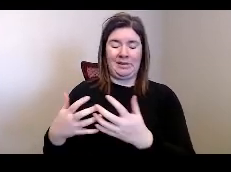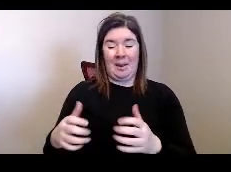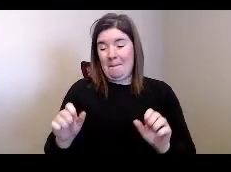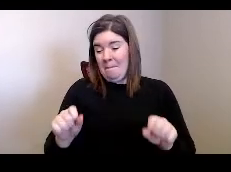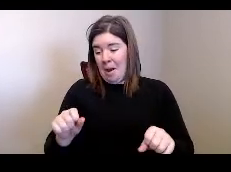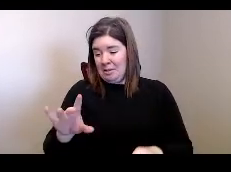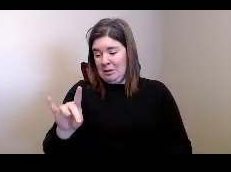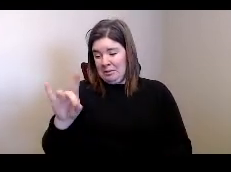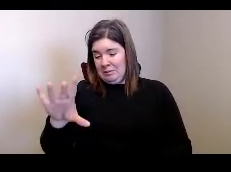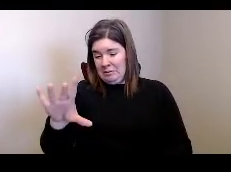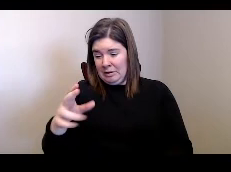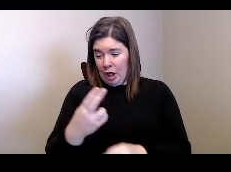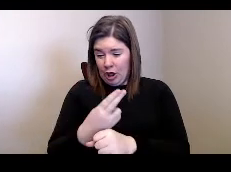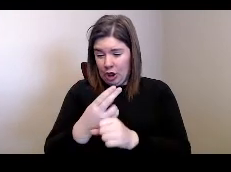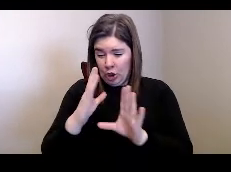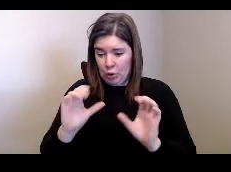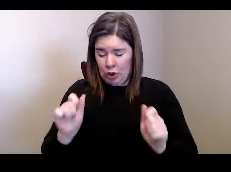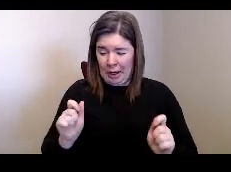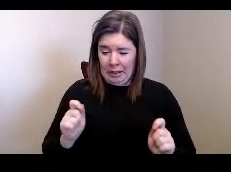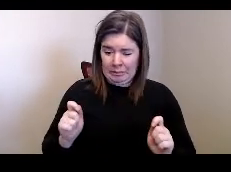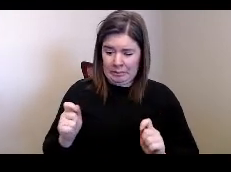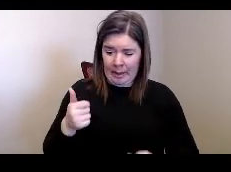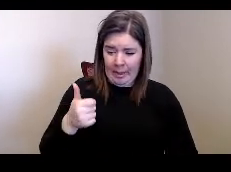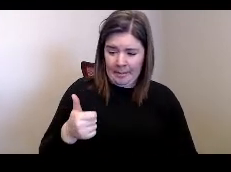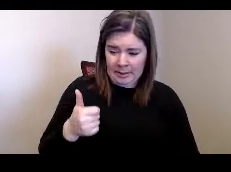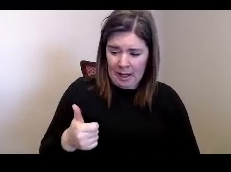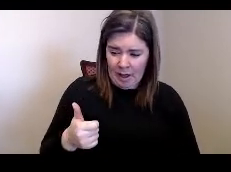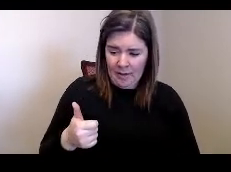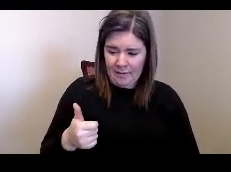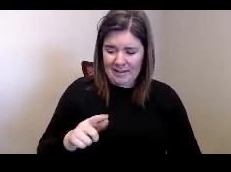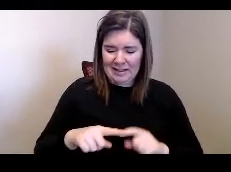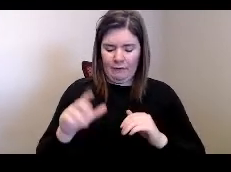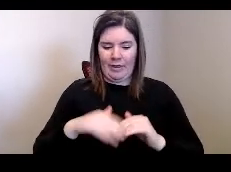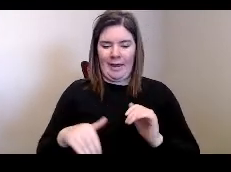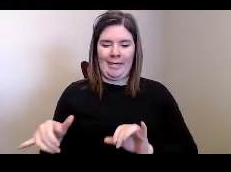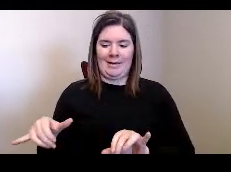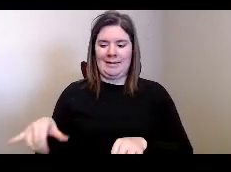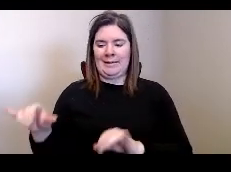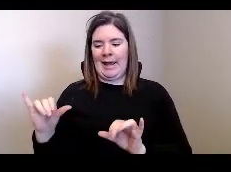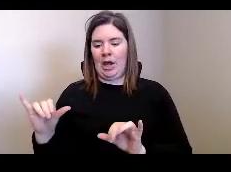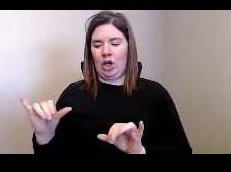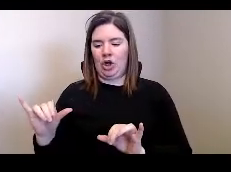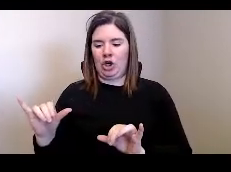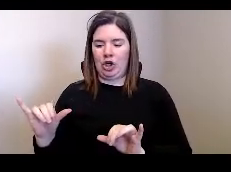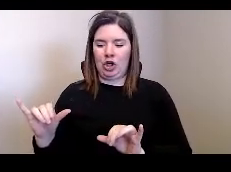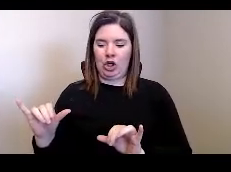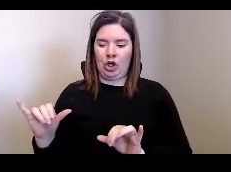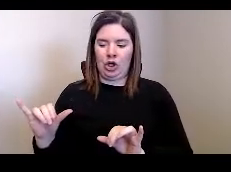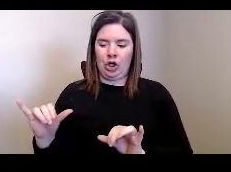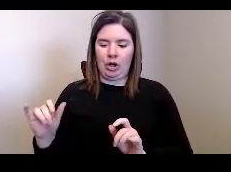user has configured it to do something different than the standard, the